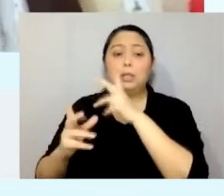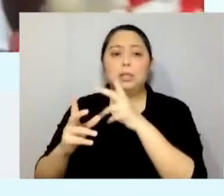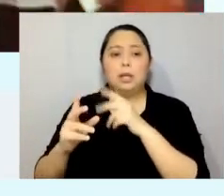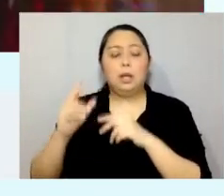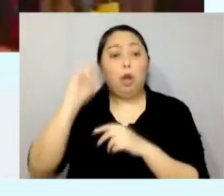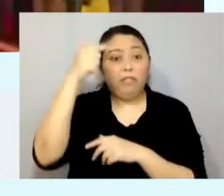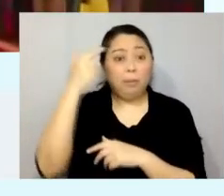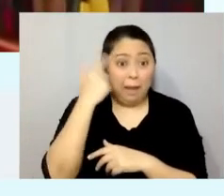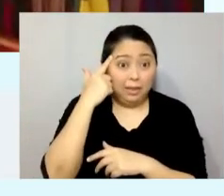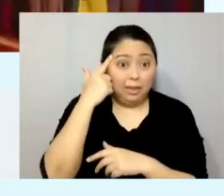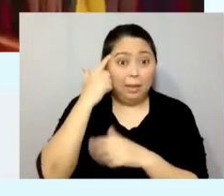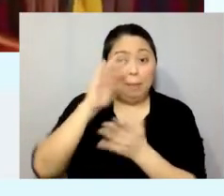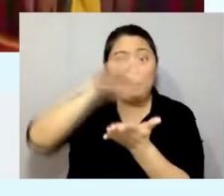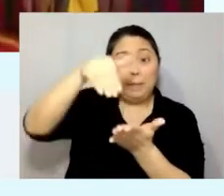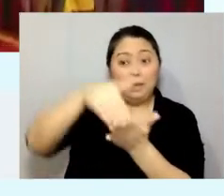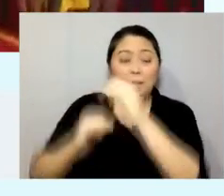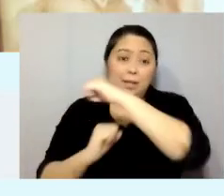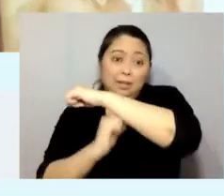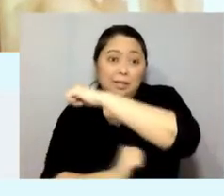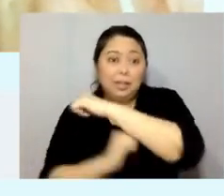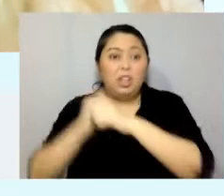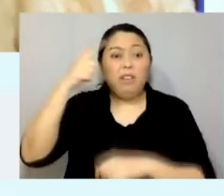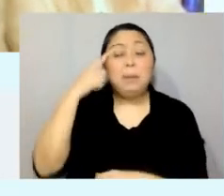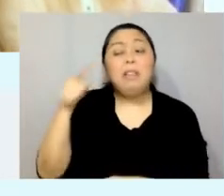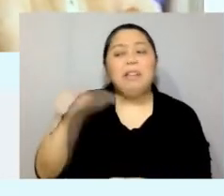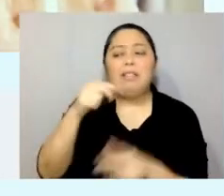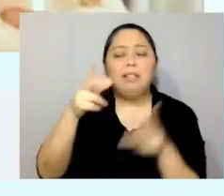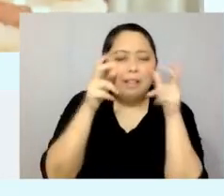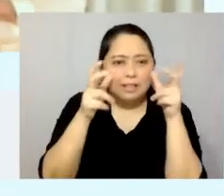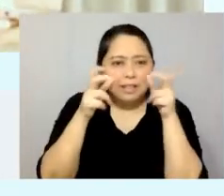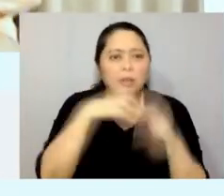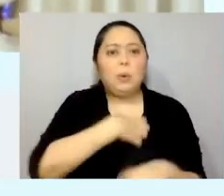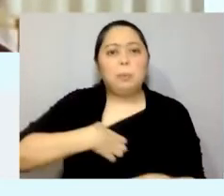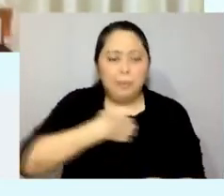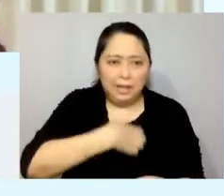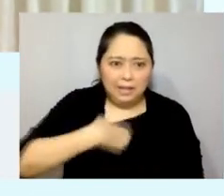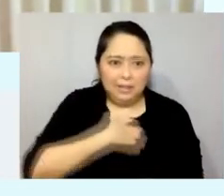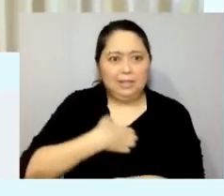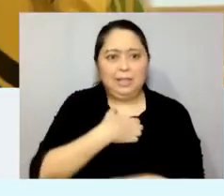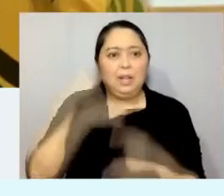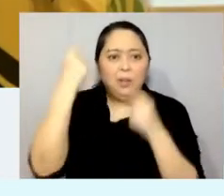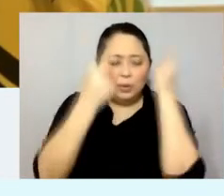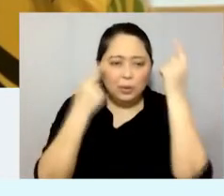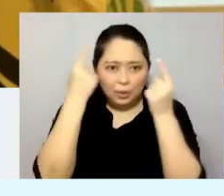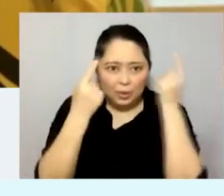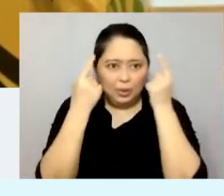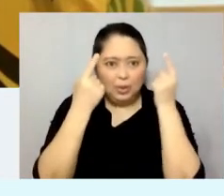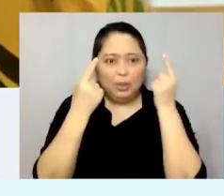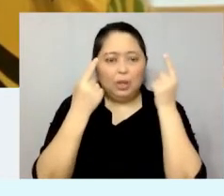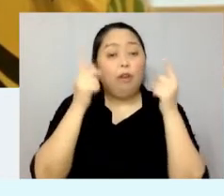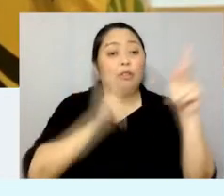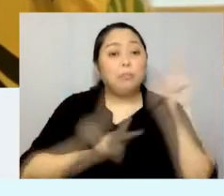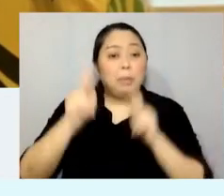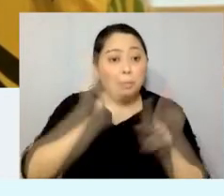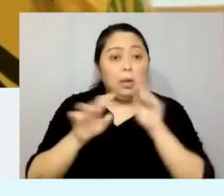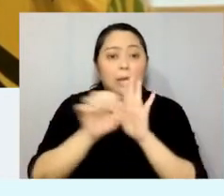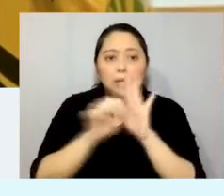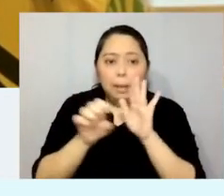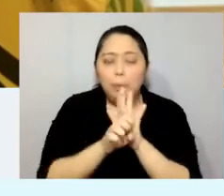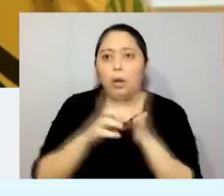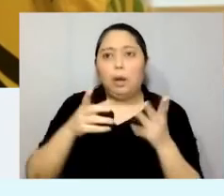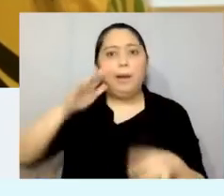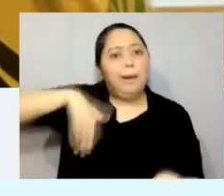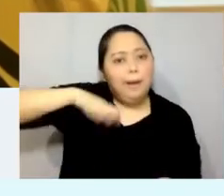to the complaints and concerns of the public. Issues such as delayed payment of salaries for teachers and healthcare